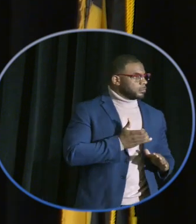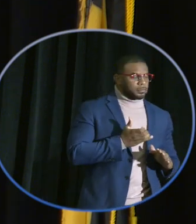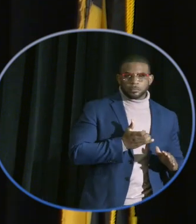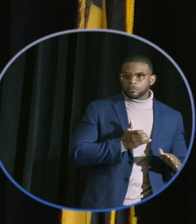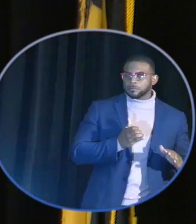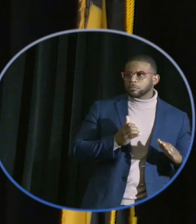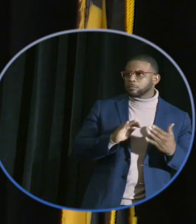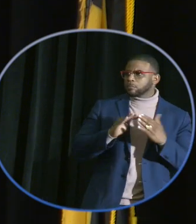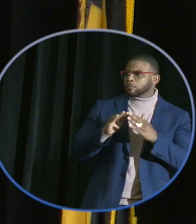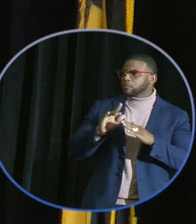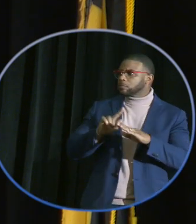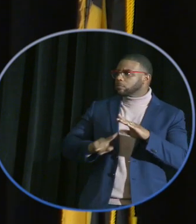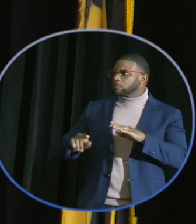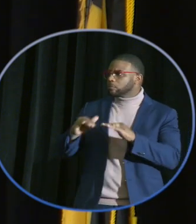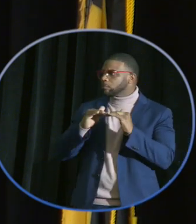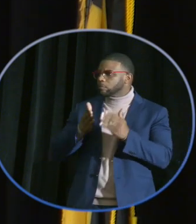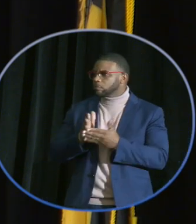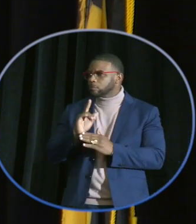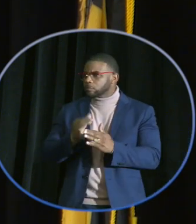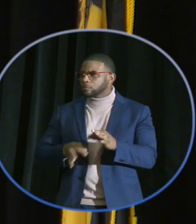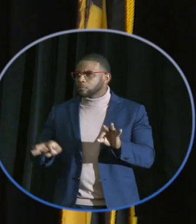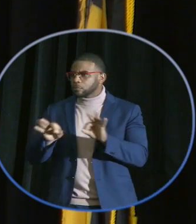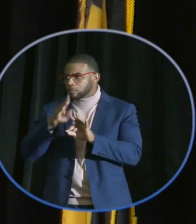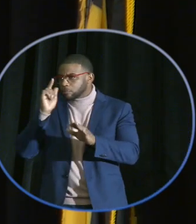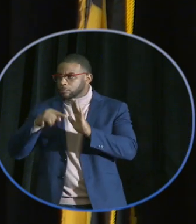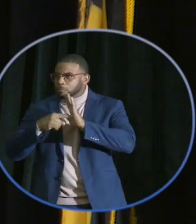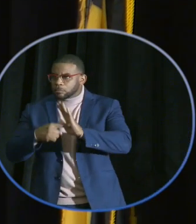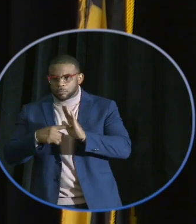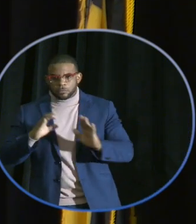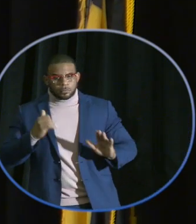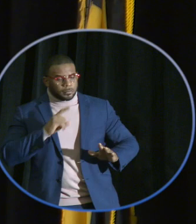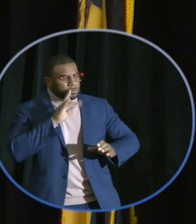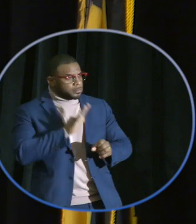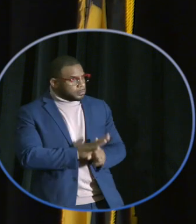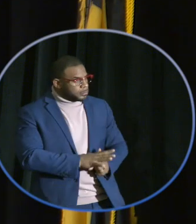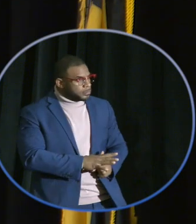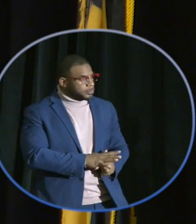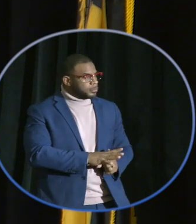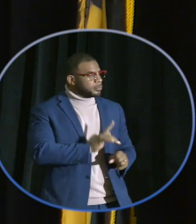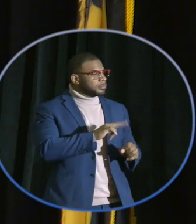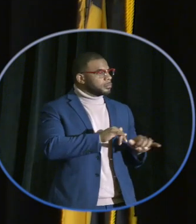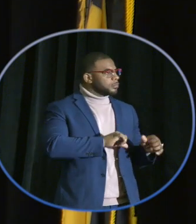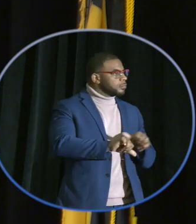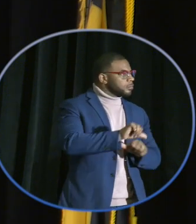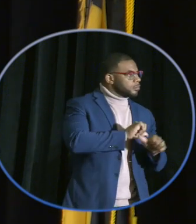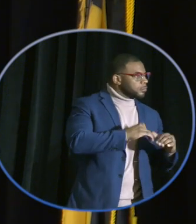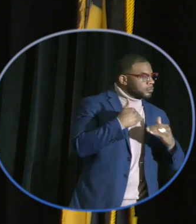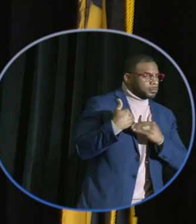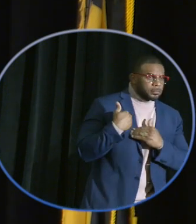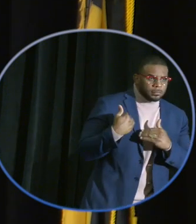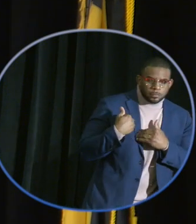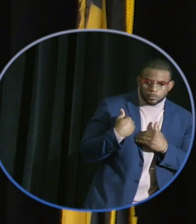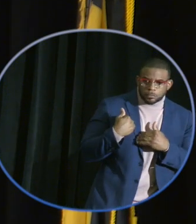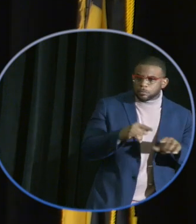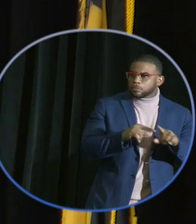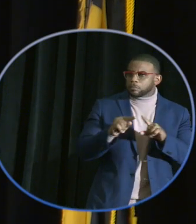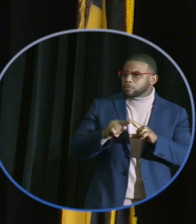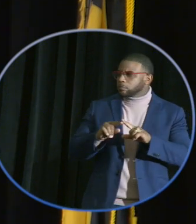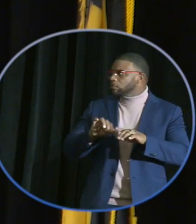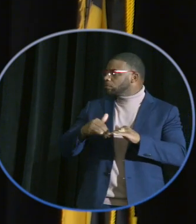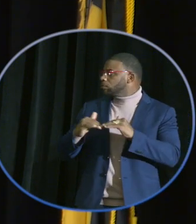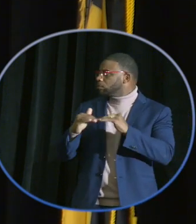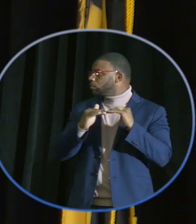of Equity and Civil Rights is significant because it demonstrates our commitment to social responsibility and